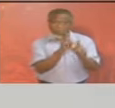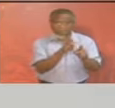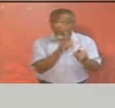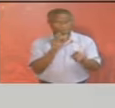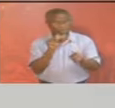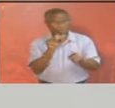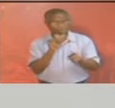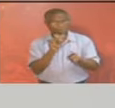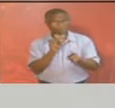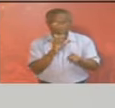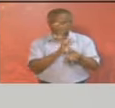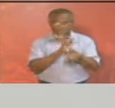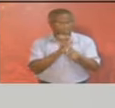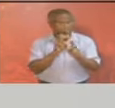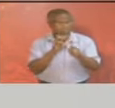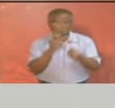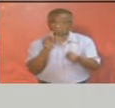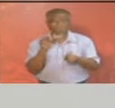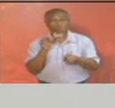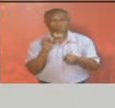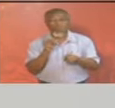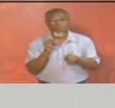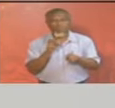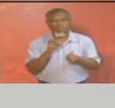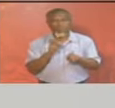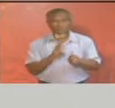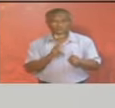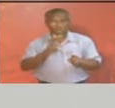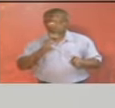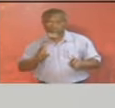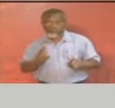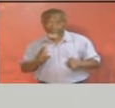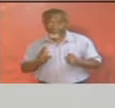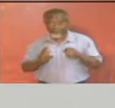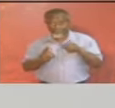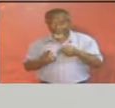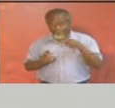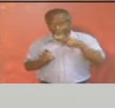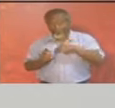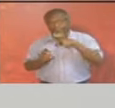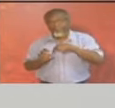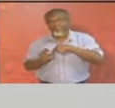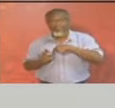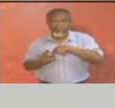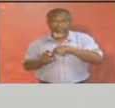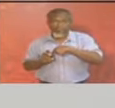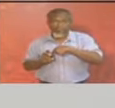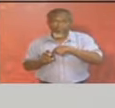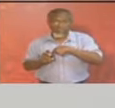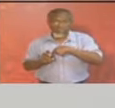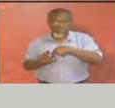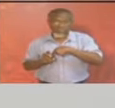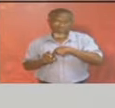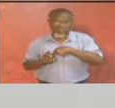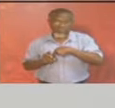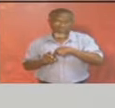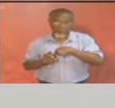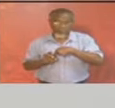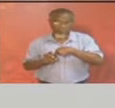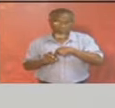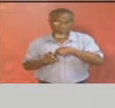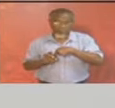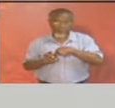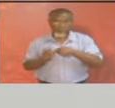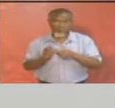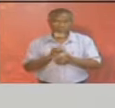don't increase the risk of transmission. So that community spread designation hasn't been disputed. We have not moved from that.